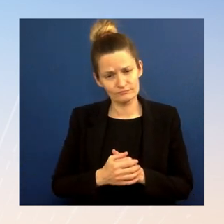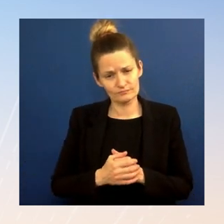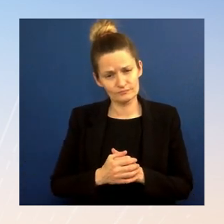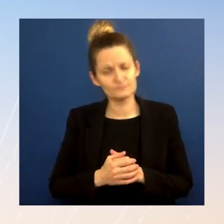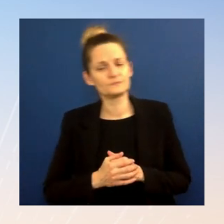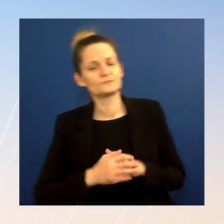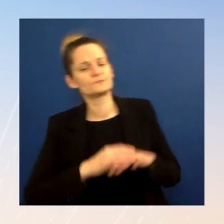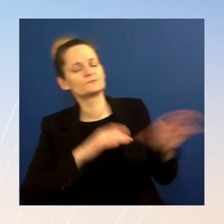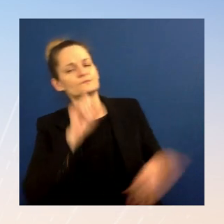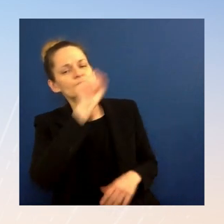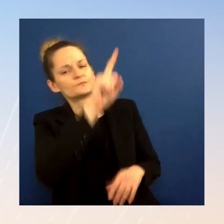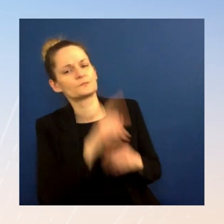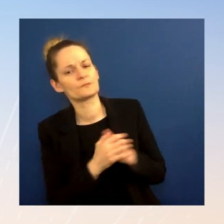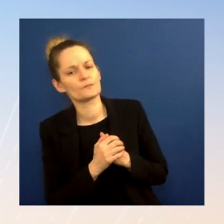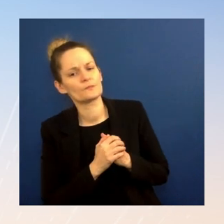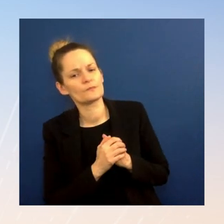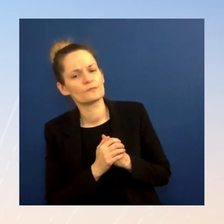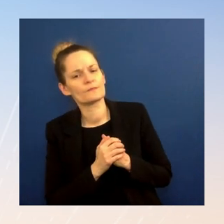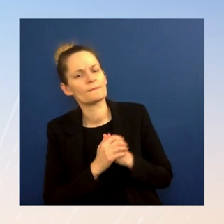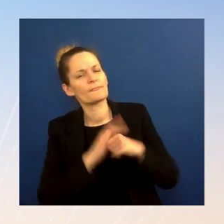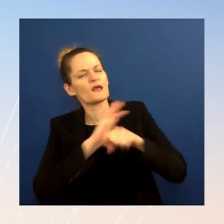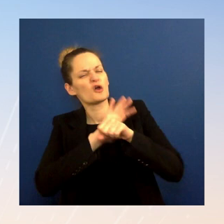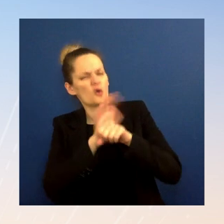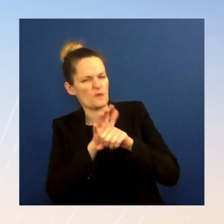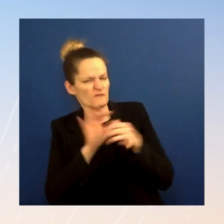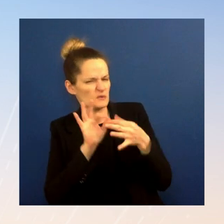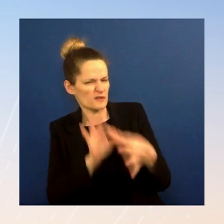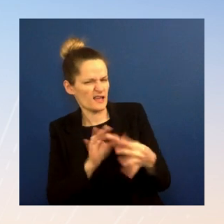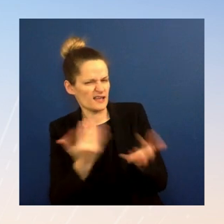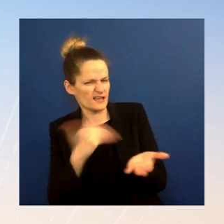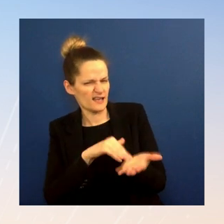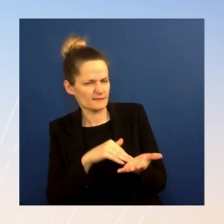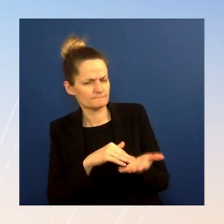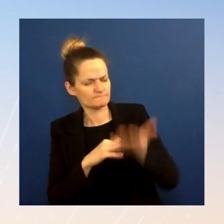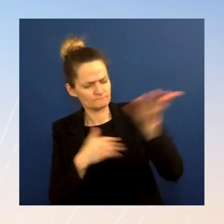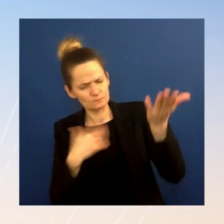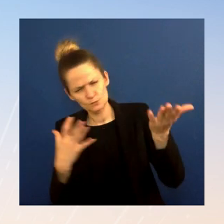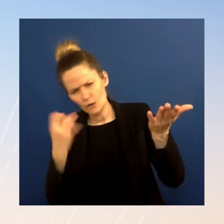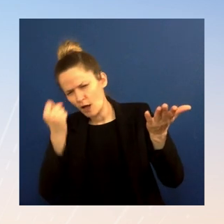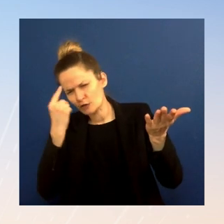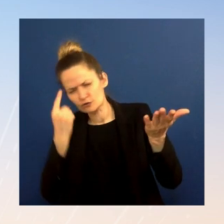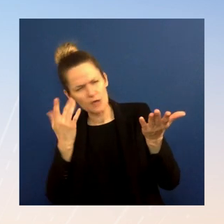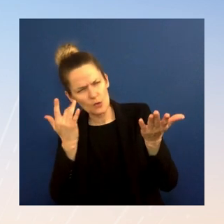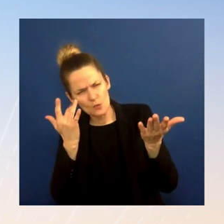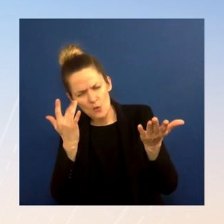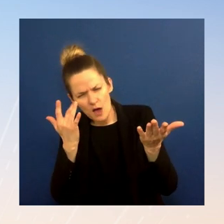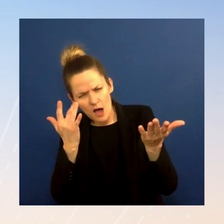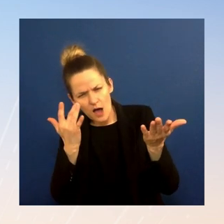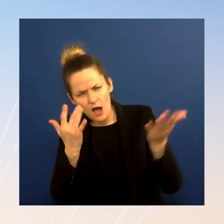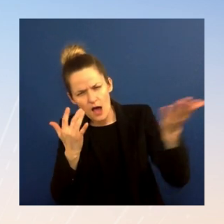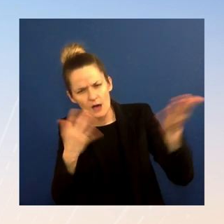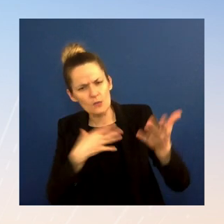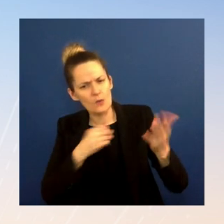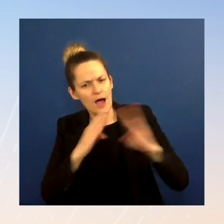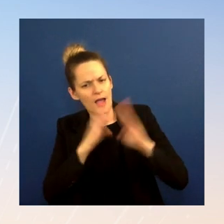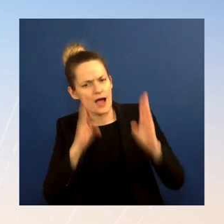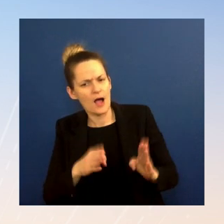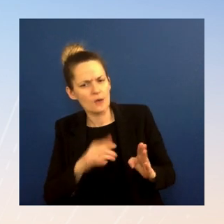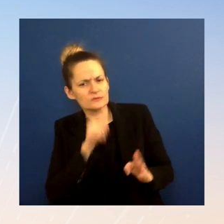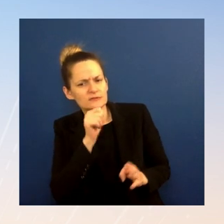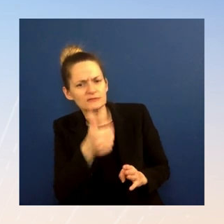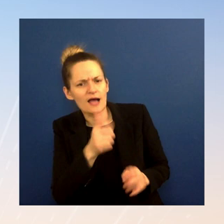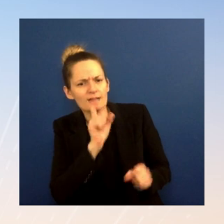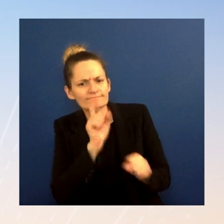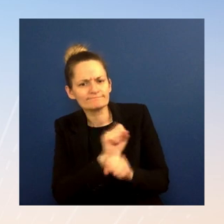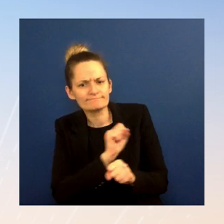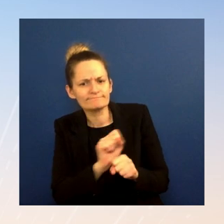of the reasons why the administration is not being extra cautious with the president and the vice president, even though there is a national security issues